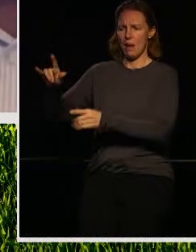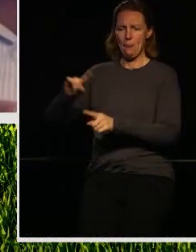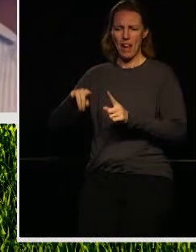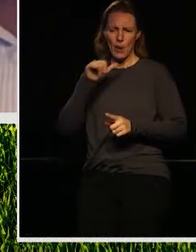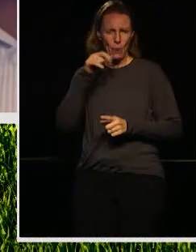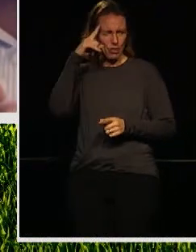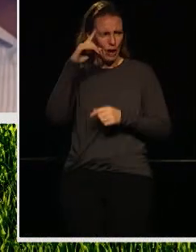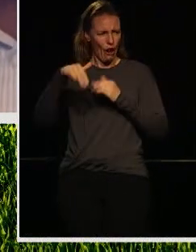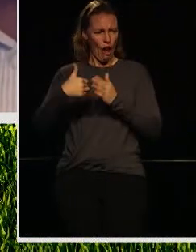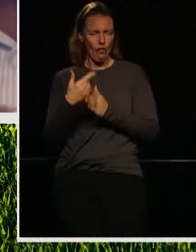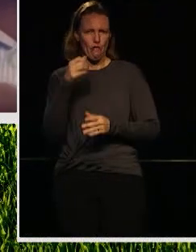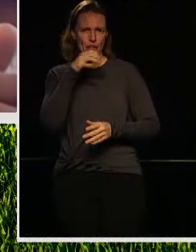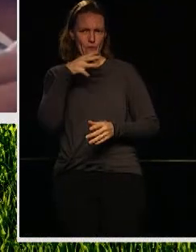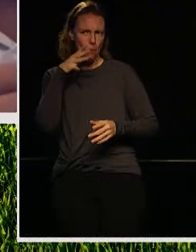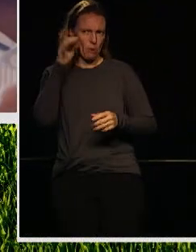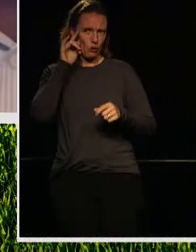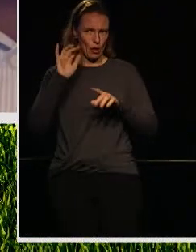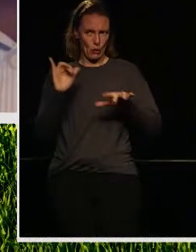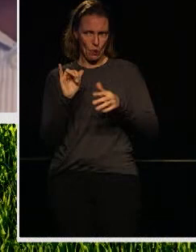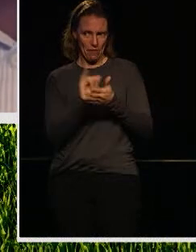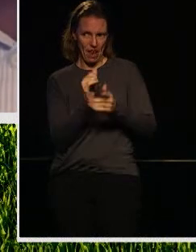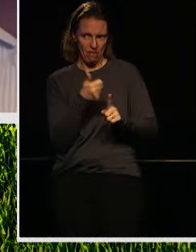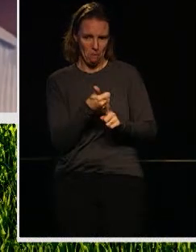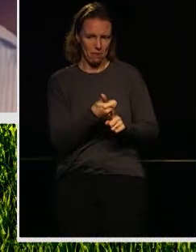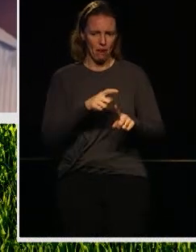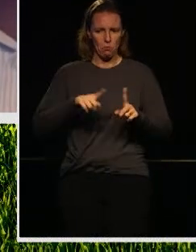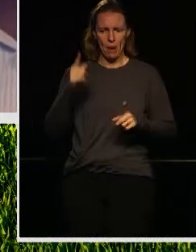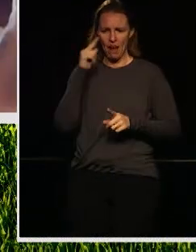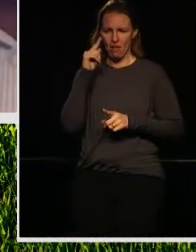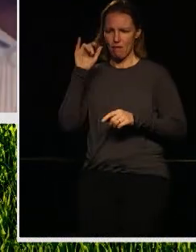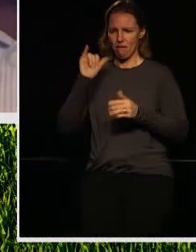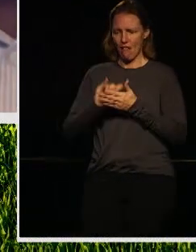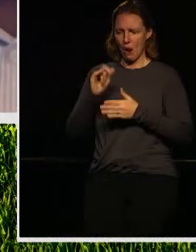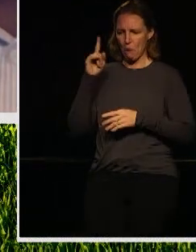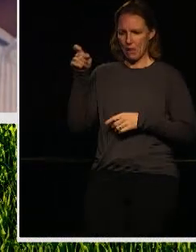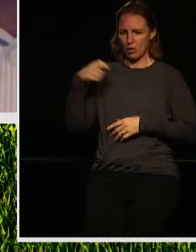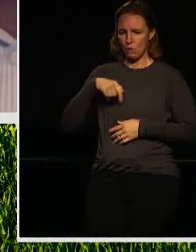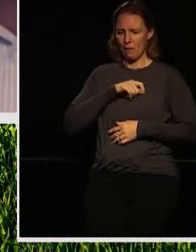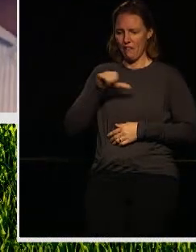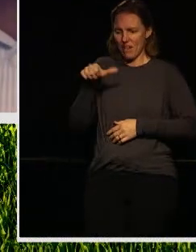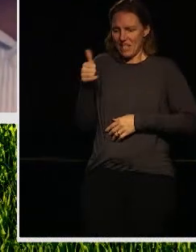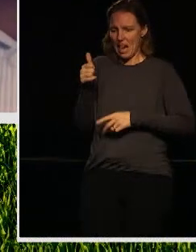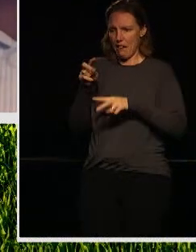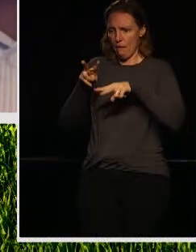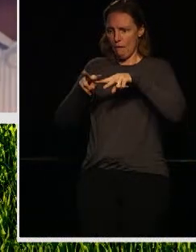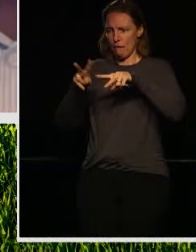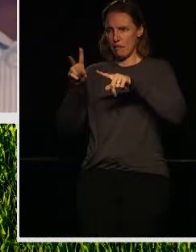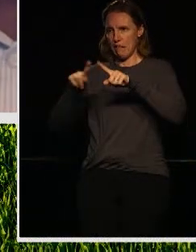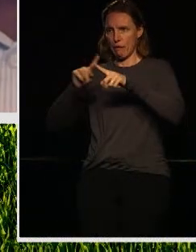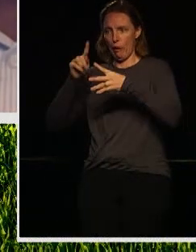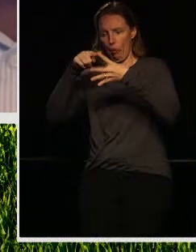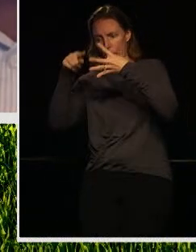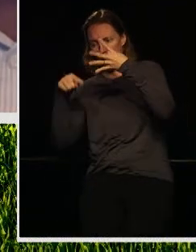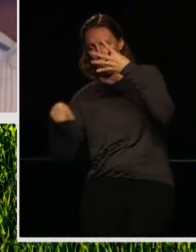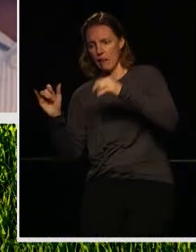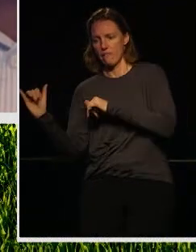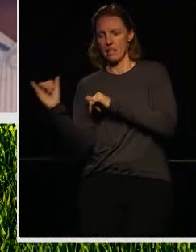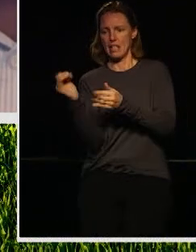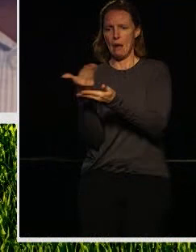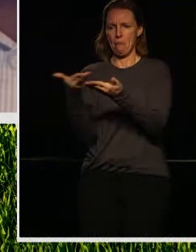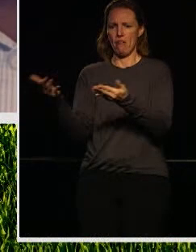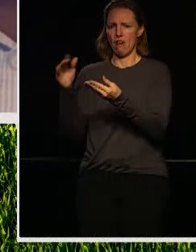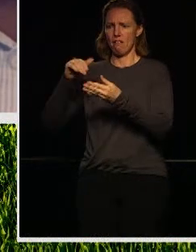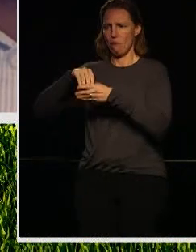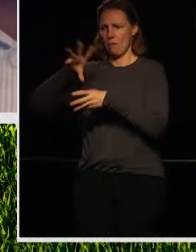do think it's something that we need to tackle in some form, because otherwise we're going to have 10 versions of the same field, right, in the